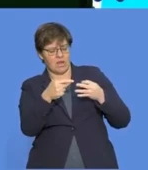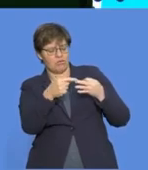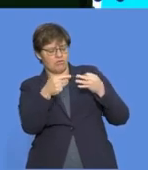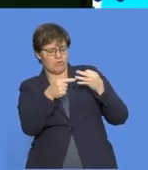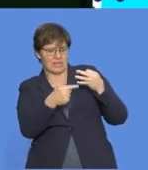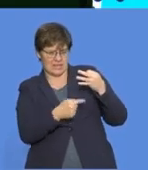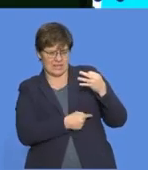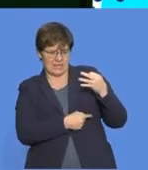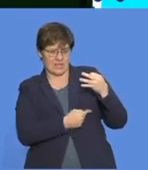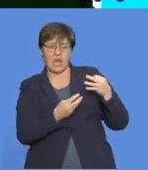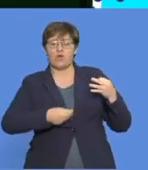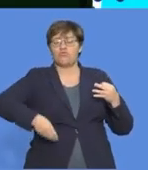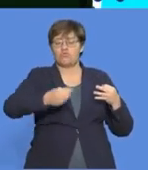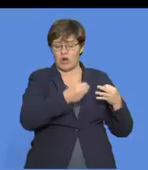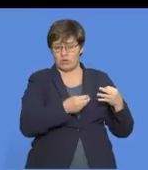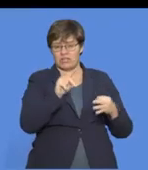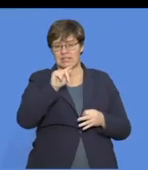of ground tissue.